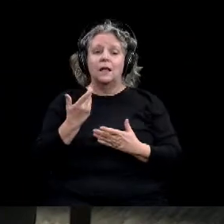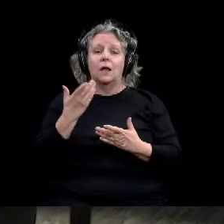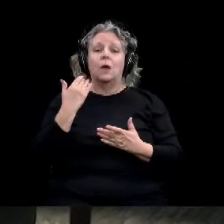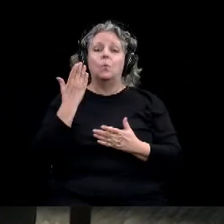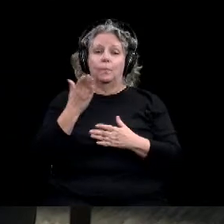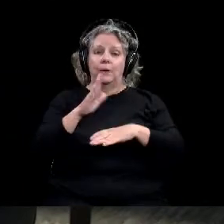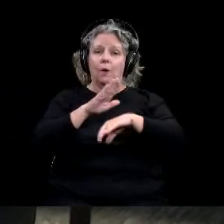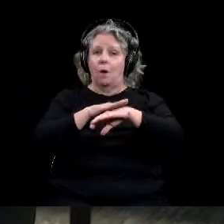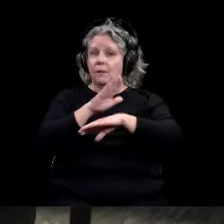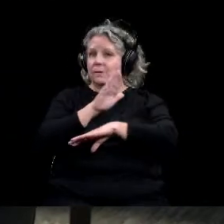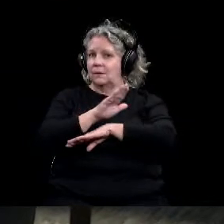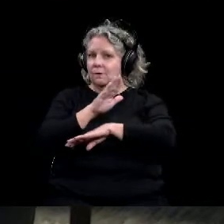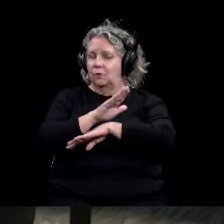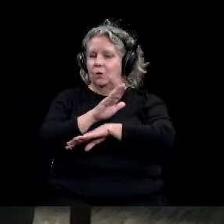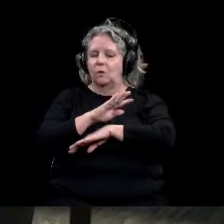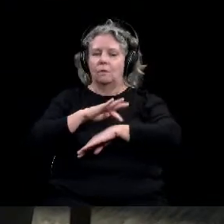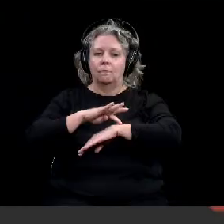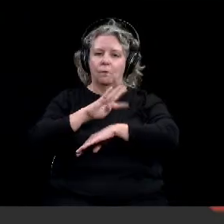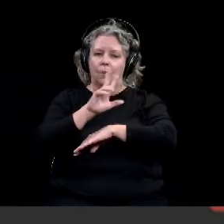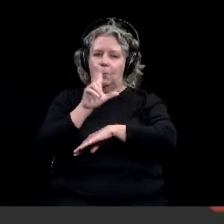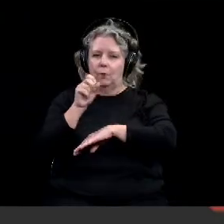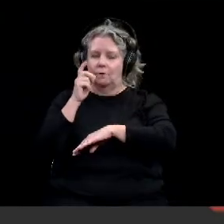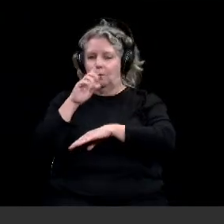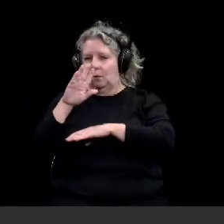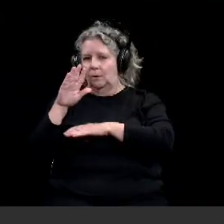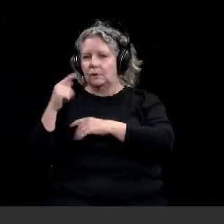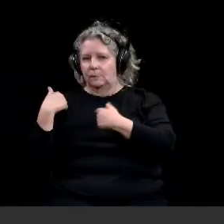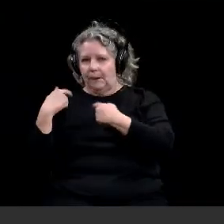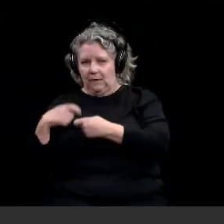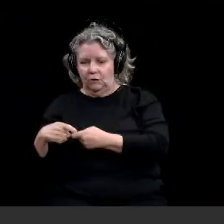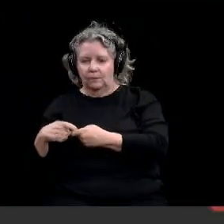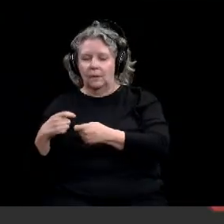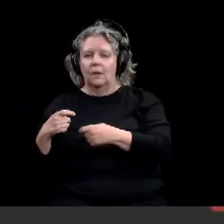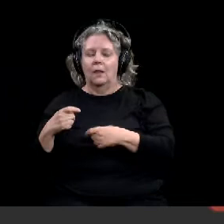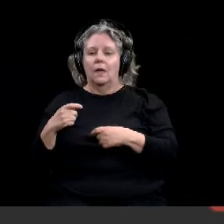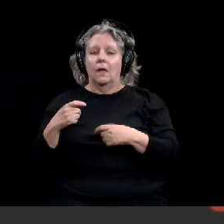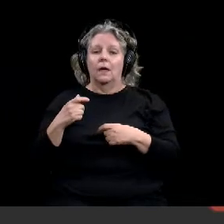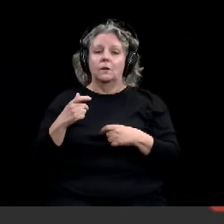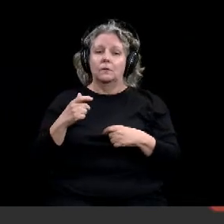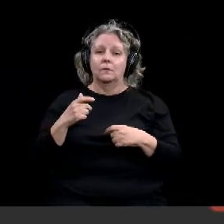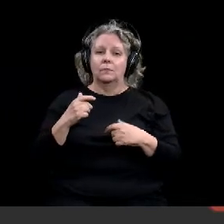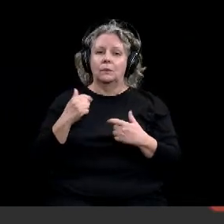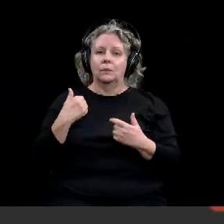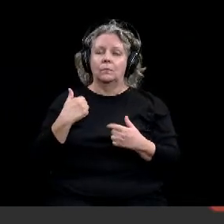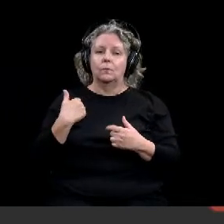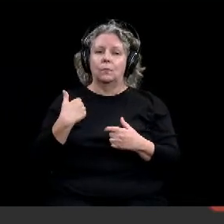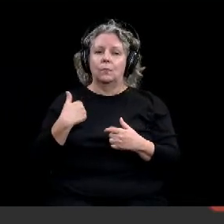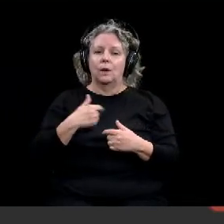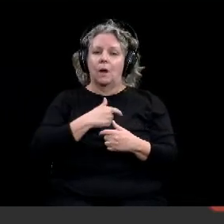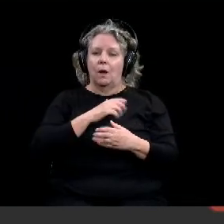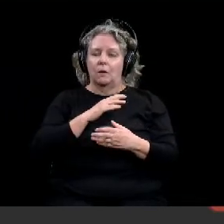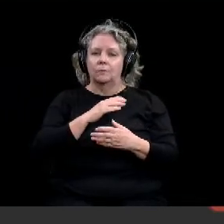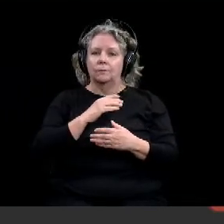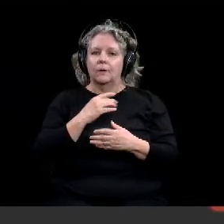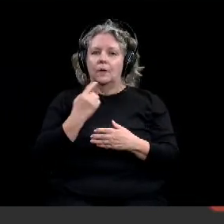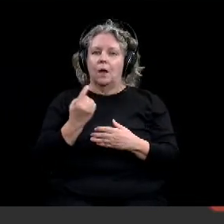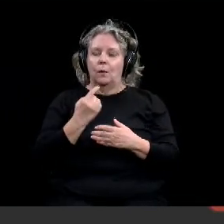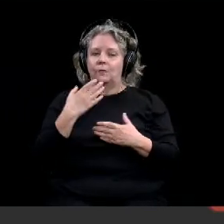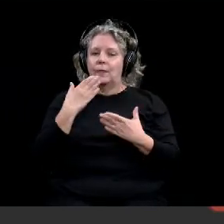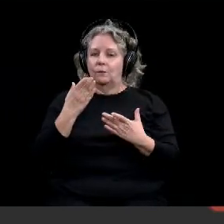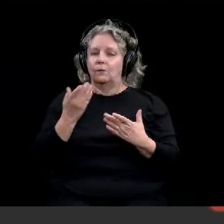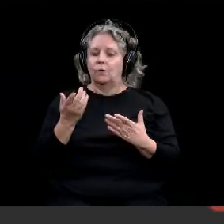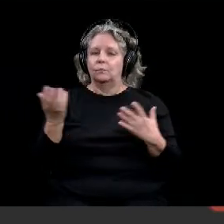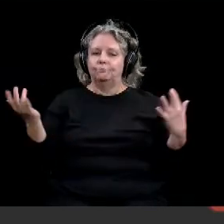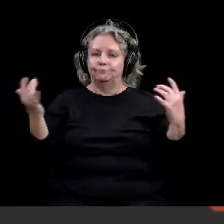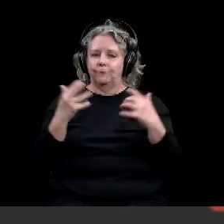always so gracious to come and be a part of our opening here is Council Member and Mayor Pro Tem Hector Sabito. Hector,